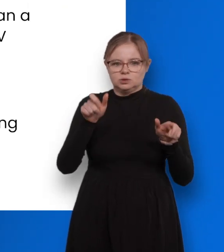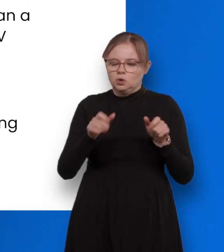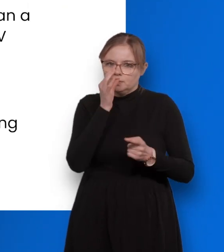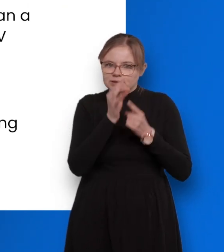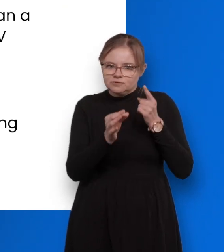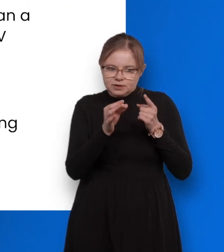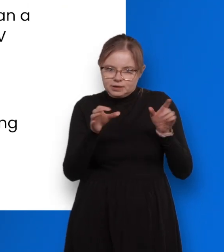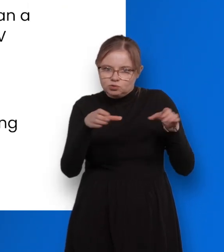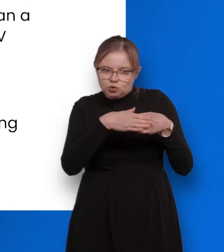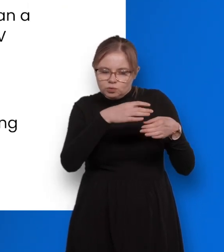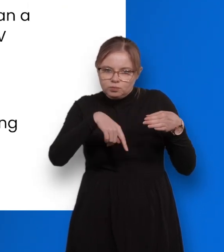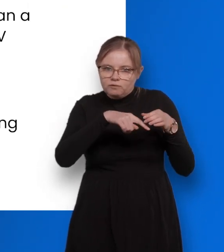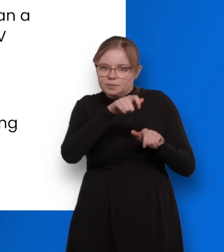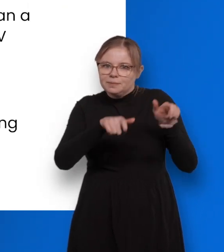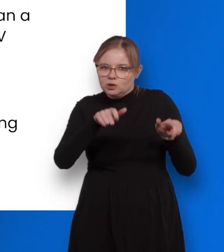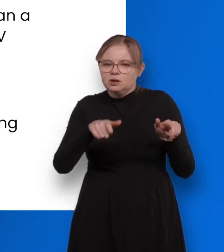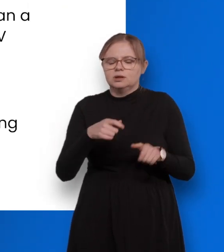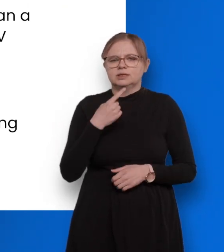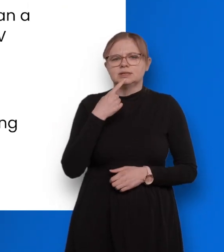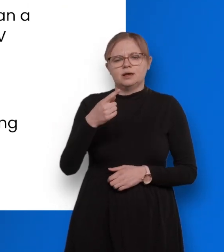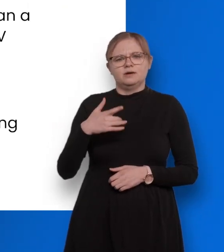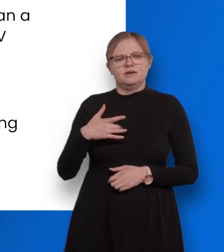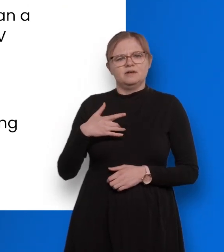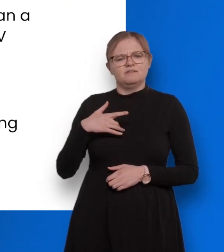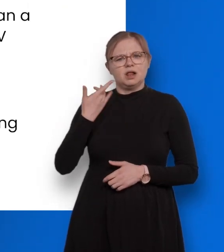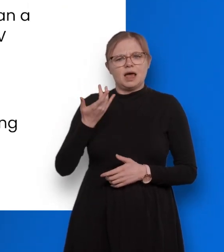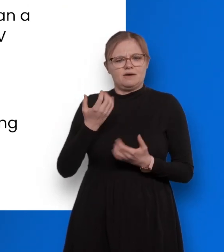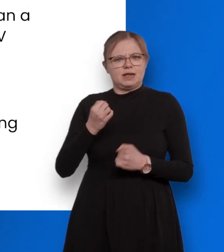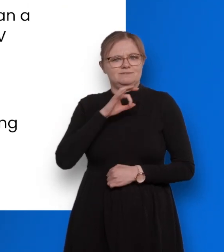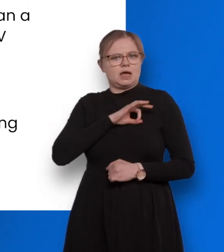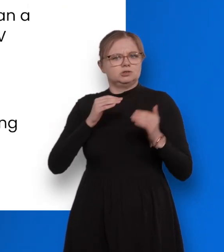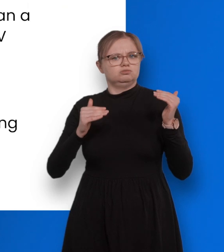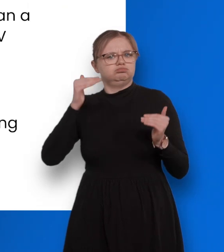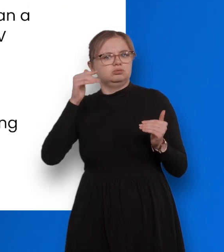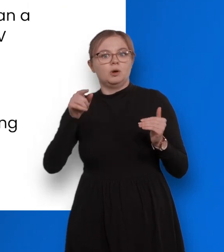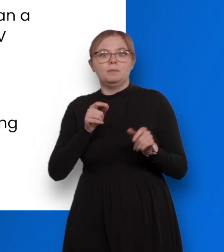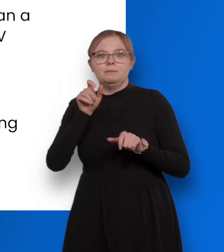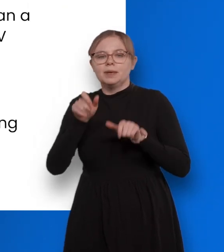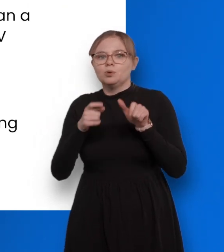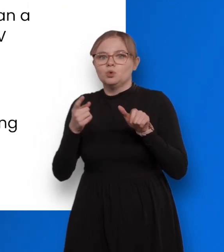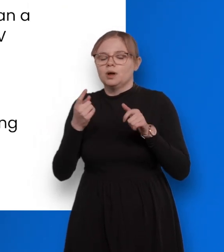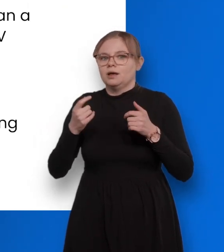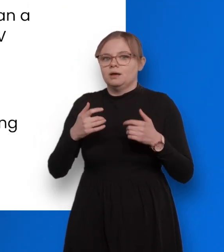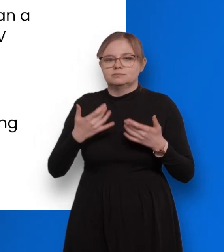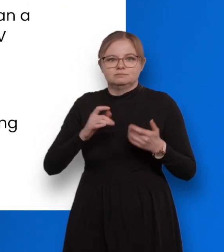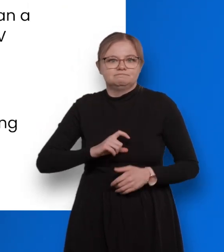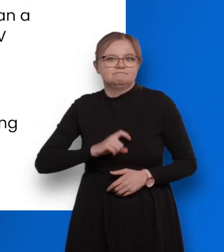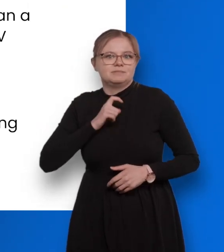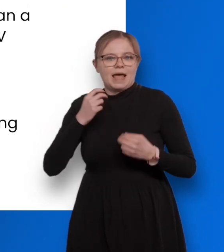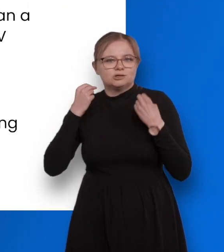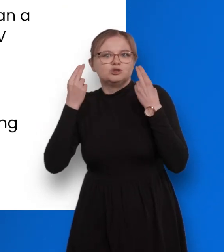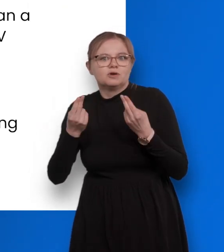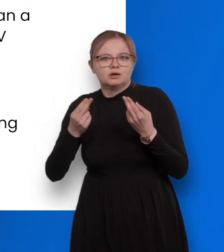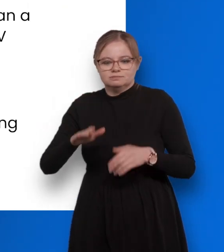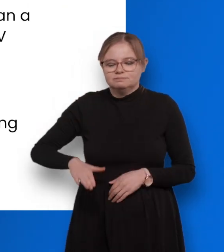demographic corresponded saying that there was a perceived advantage to extroverts, native English speakers, and neurotypical people, basically